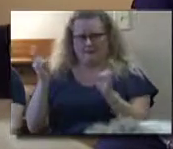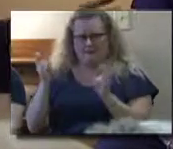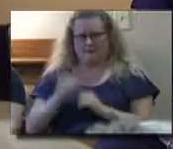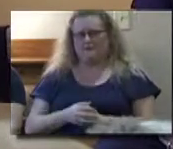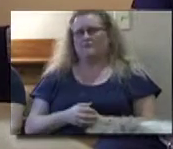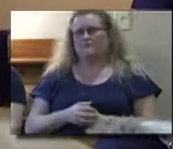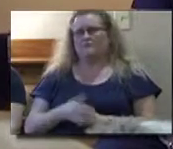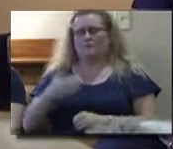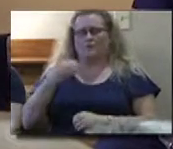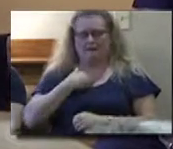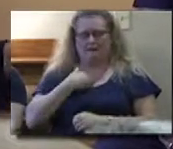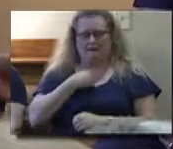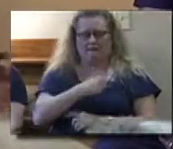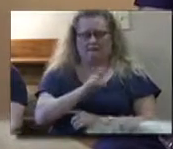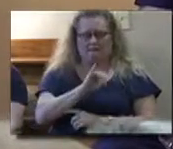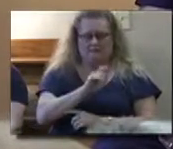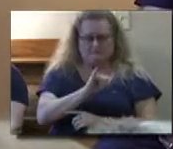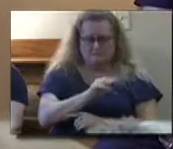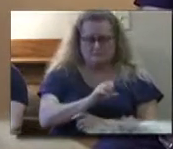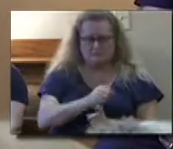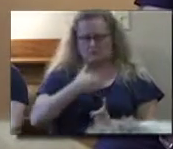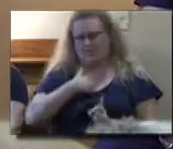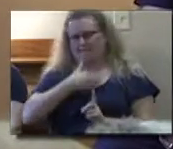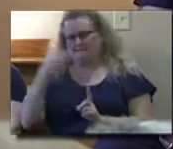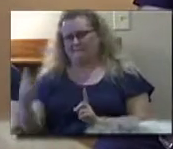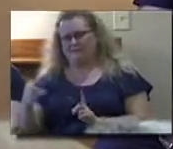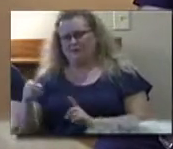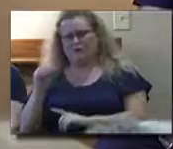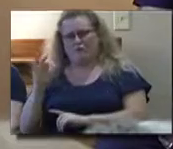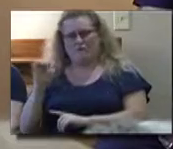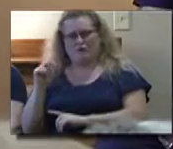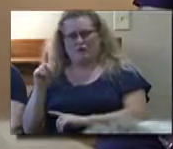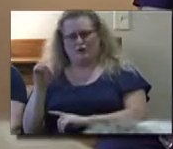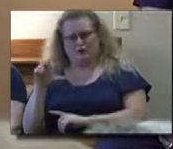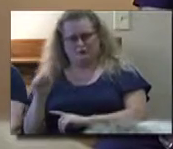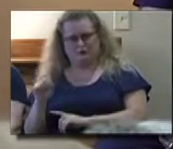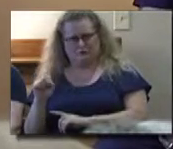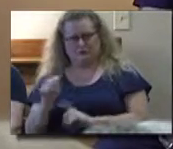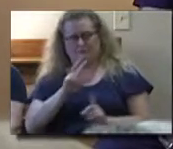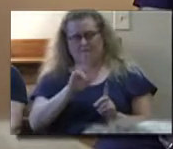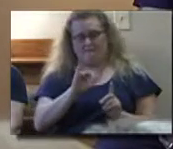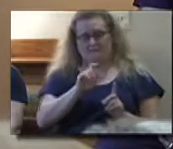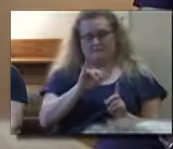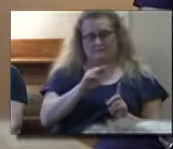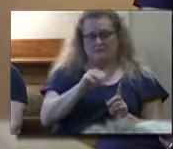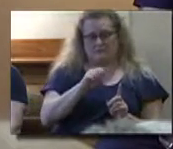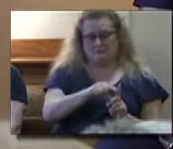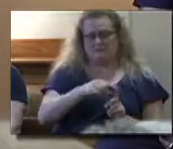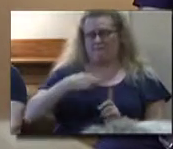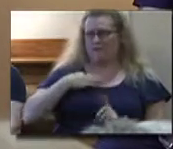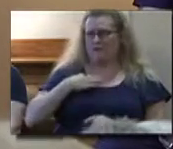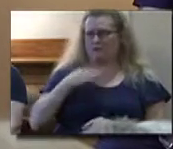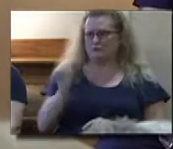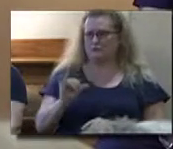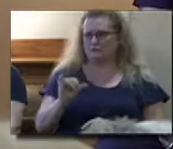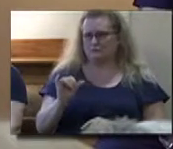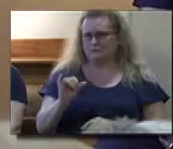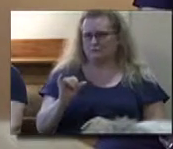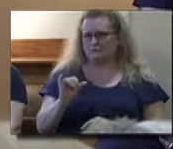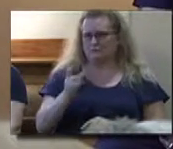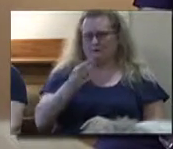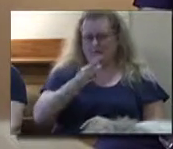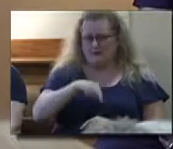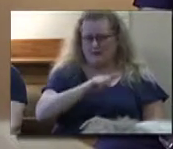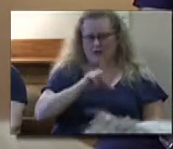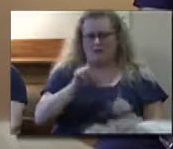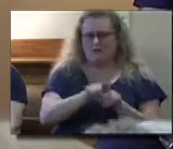As I said, we have victims and we have offenders. The victims also are volunteers. The victims also are